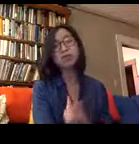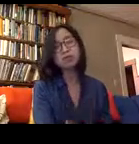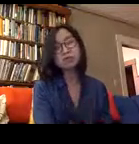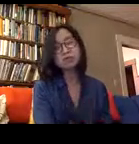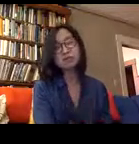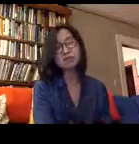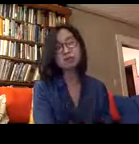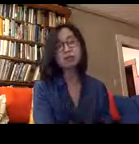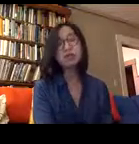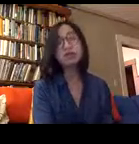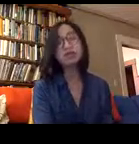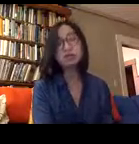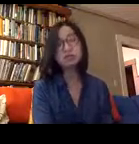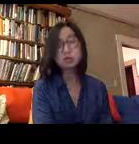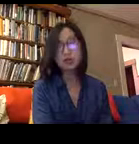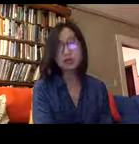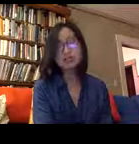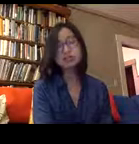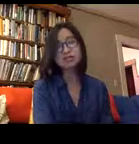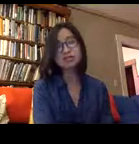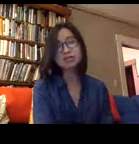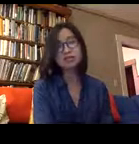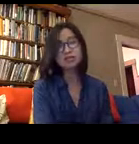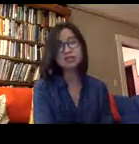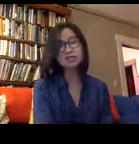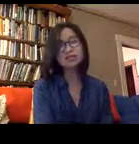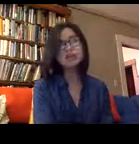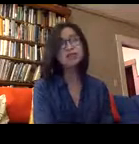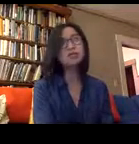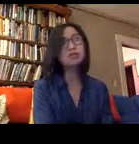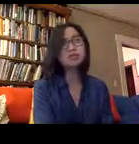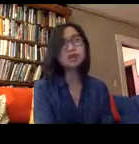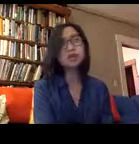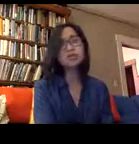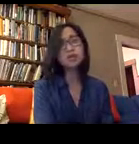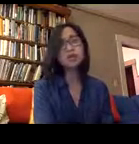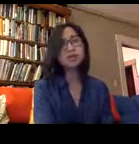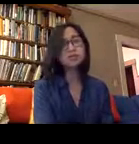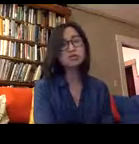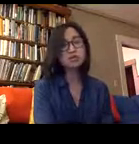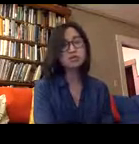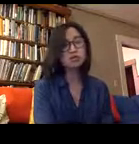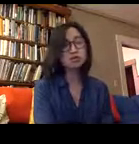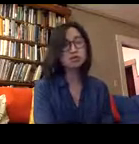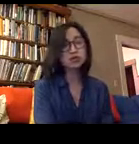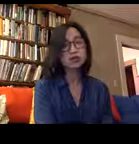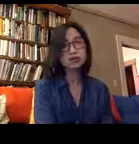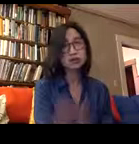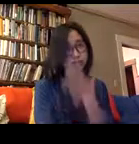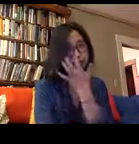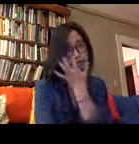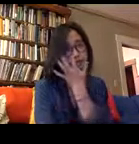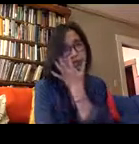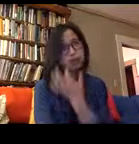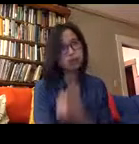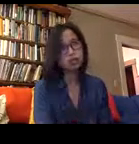proud to be Asian. So it's for the first time to live in